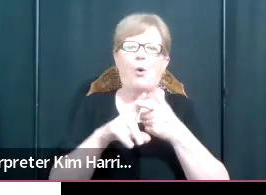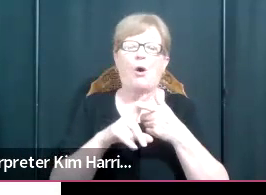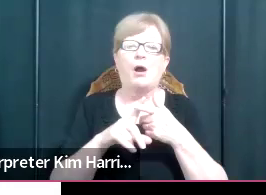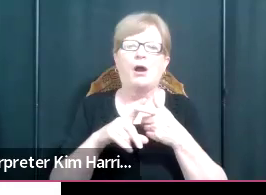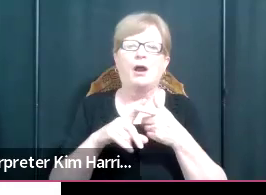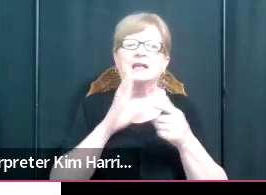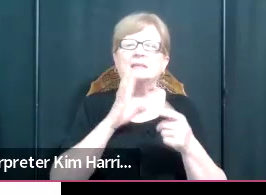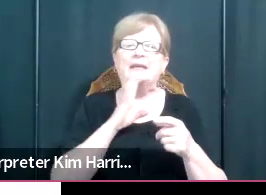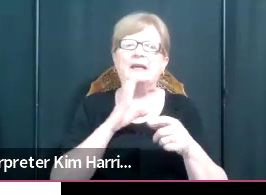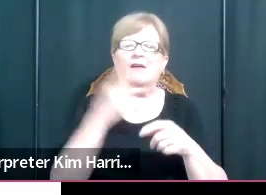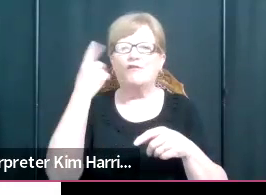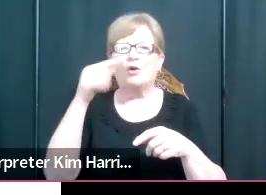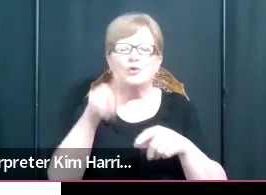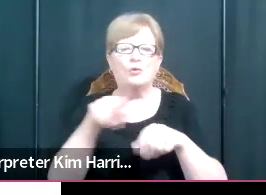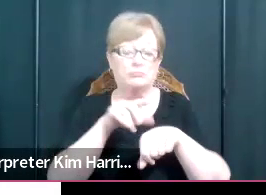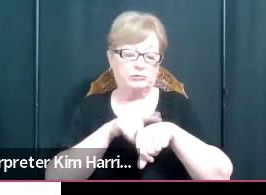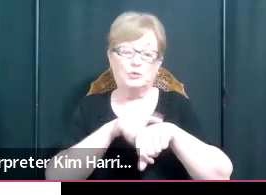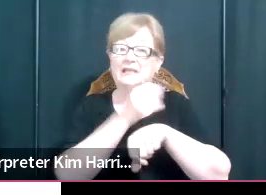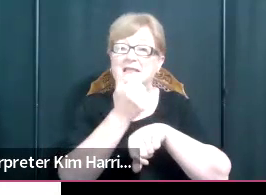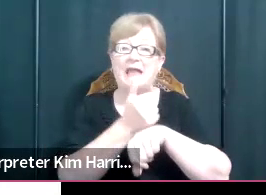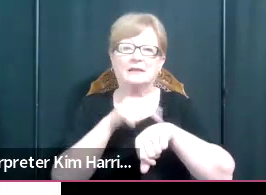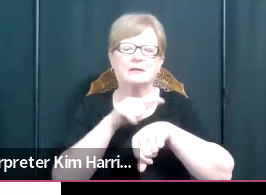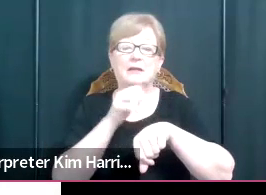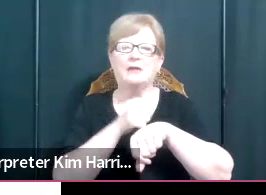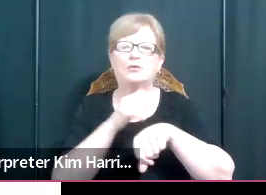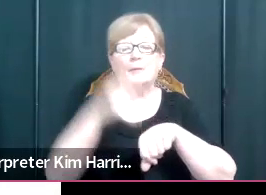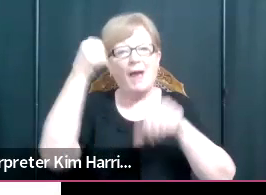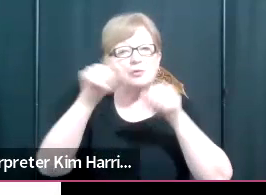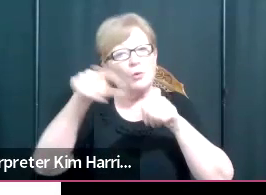as a reminder to go use the restroom.